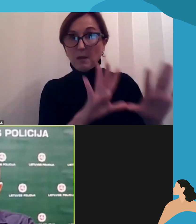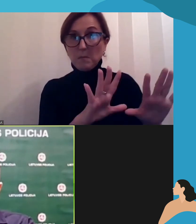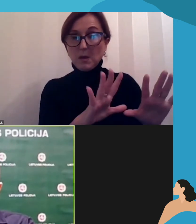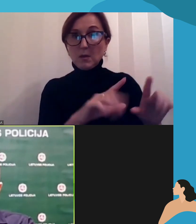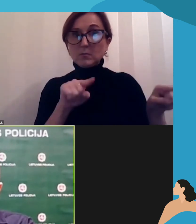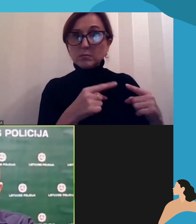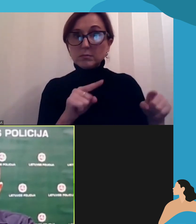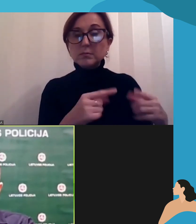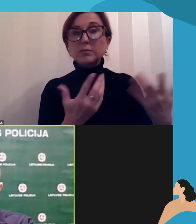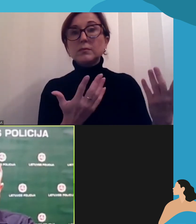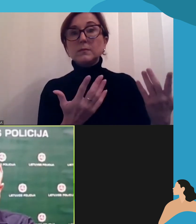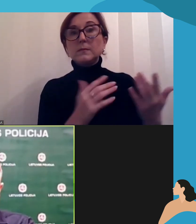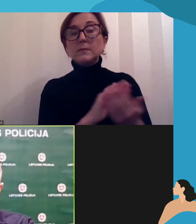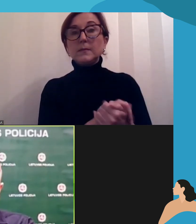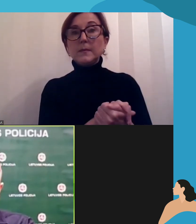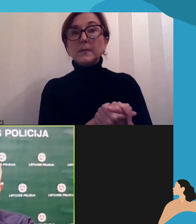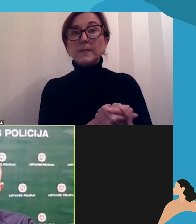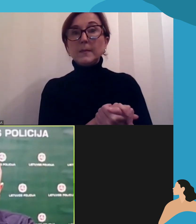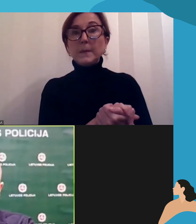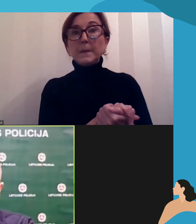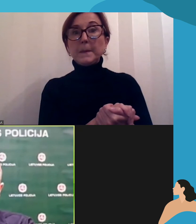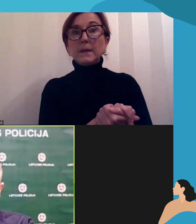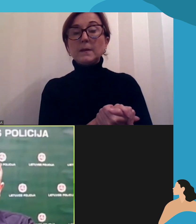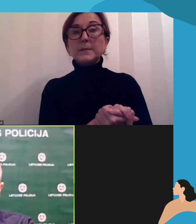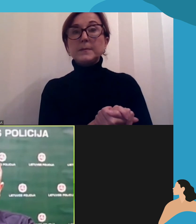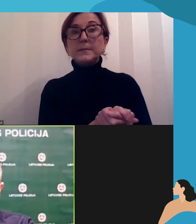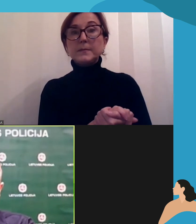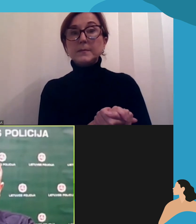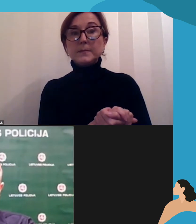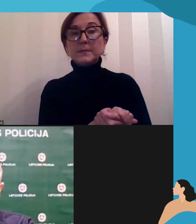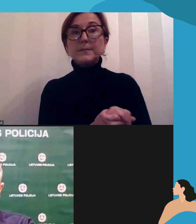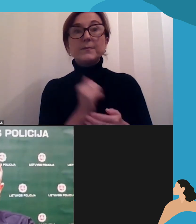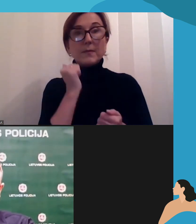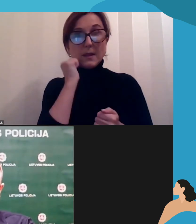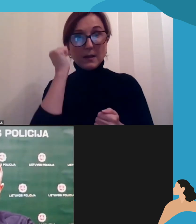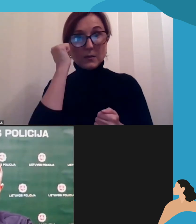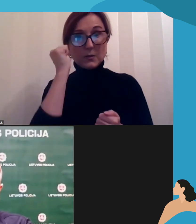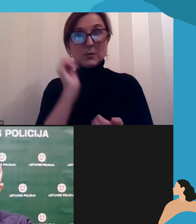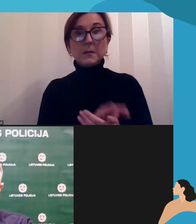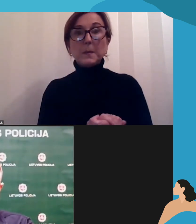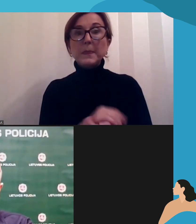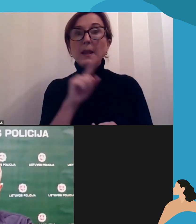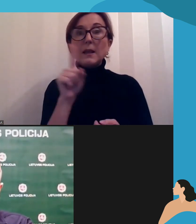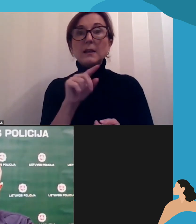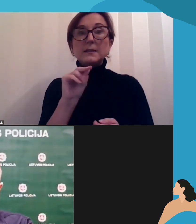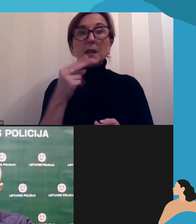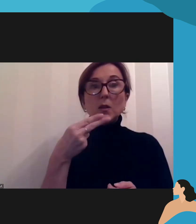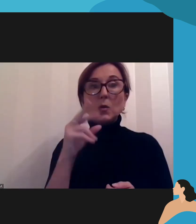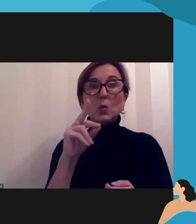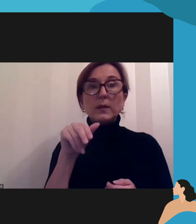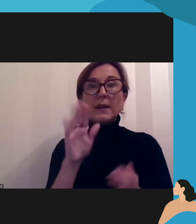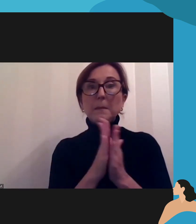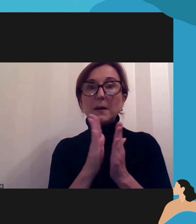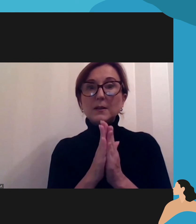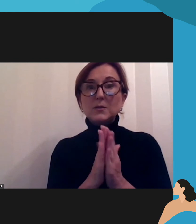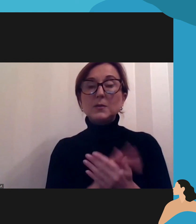We see some positive shifts in fighting against hate speech and hate crimes.